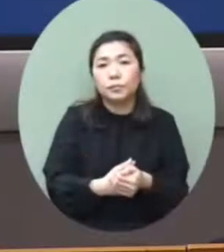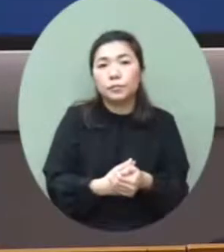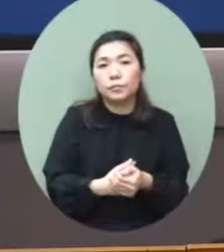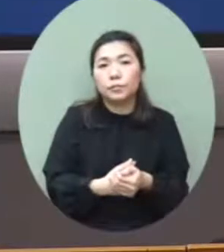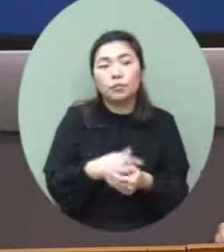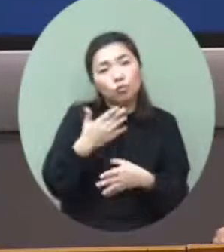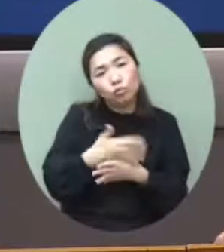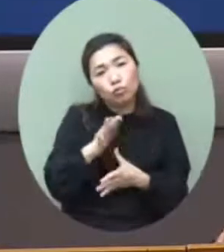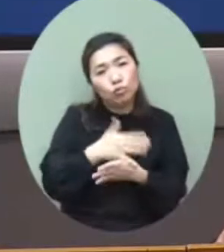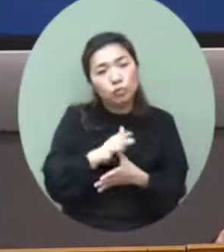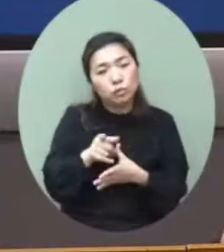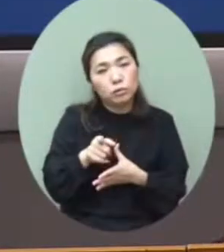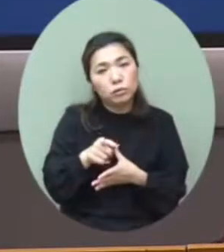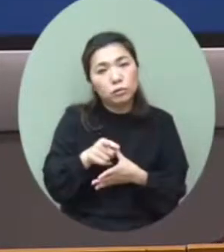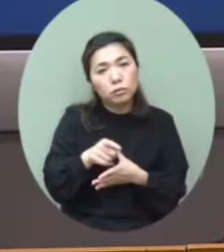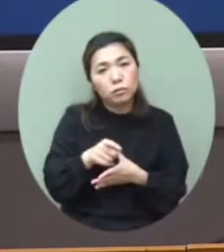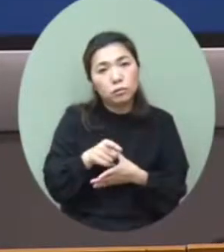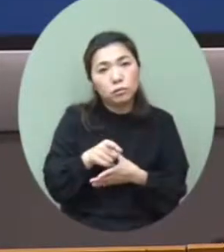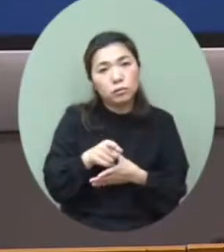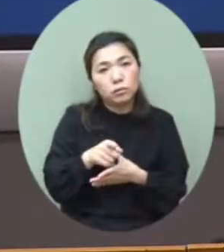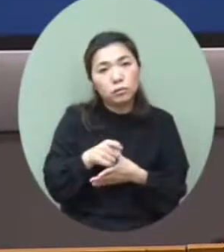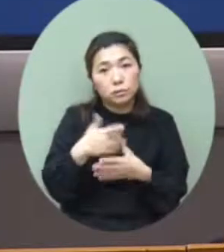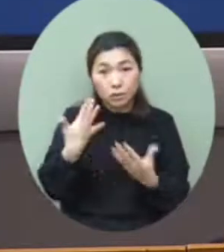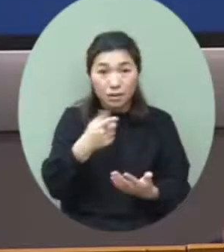medicine clinics.